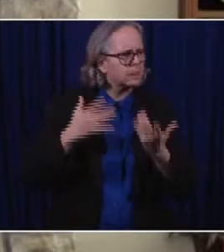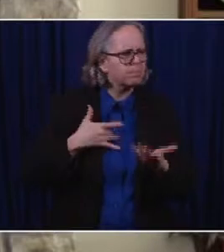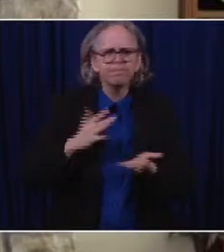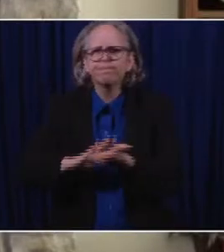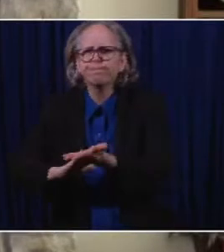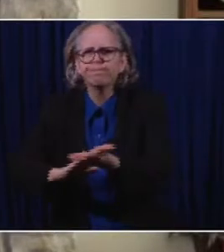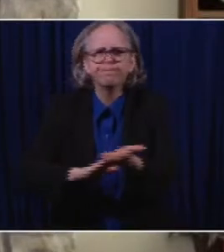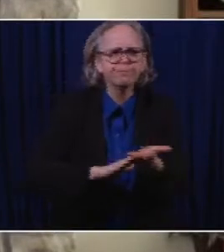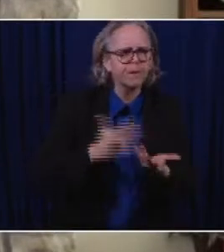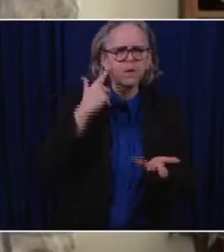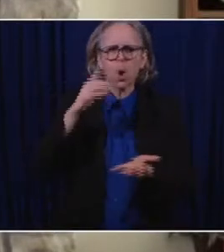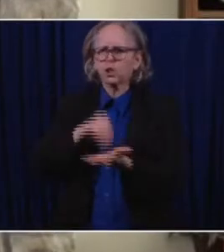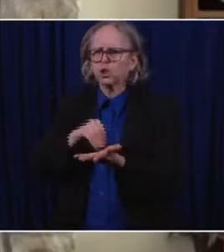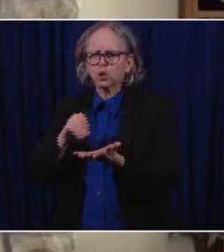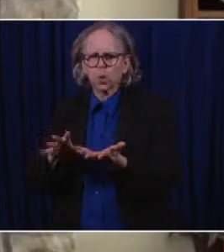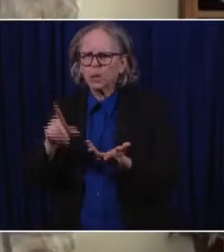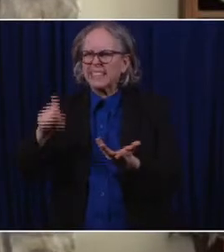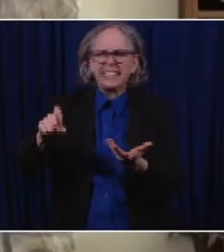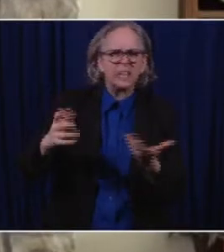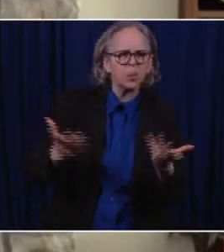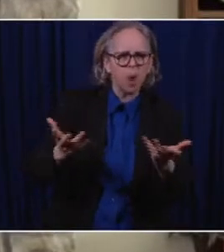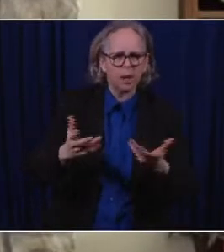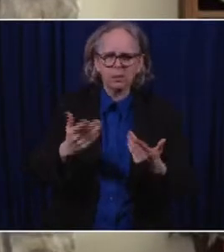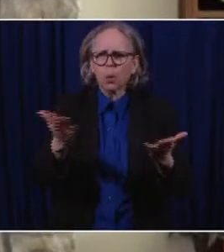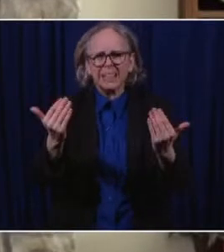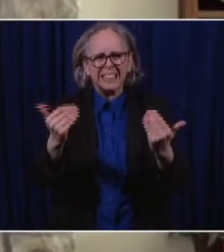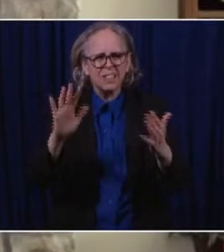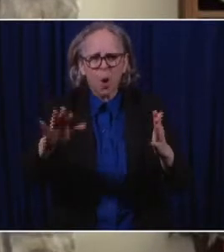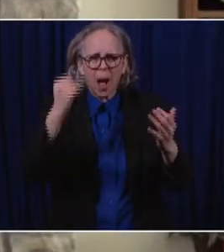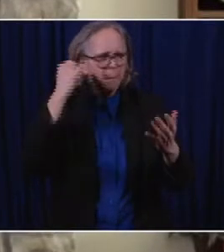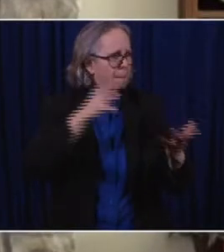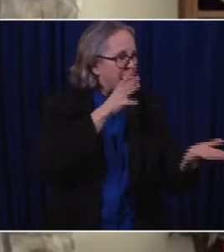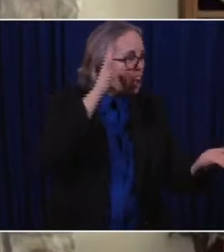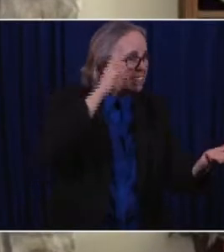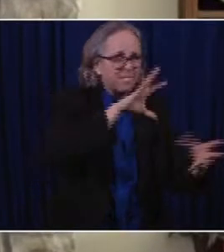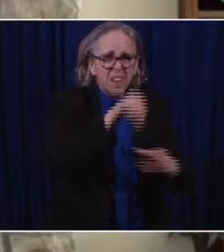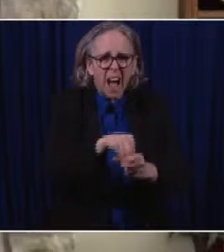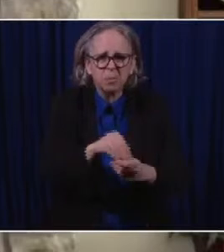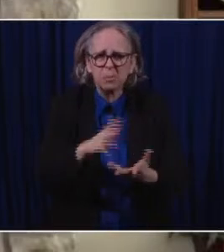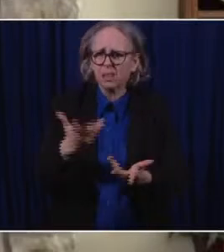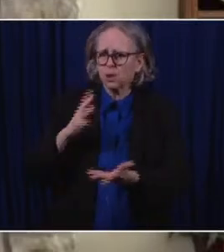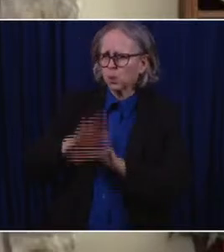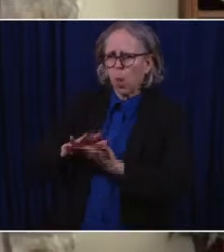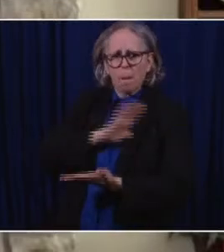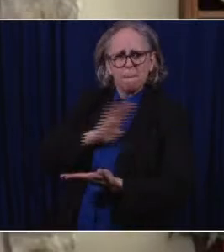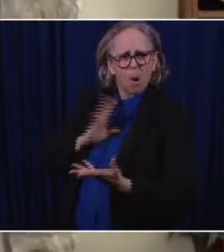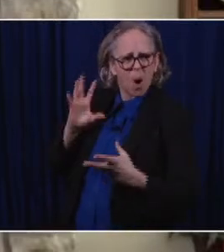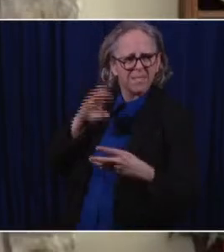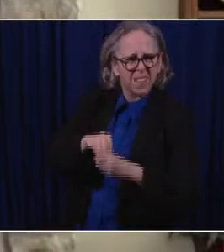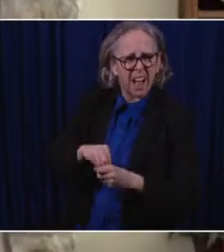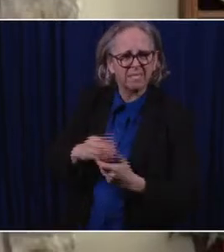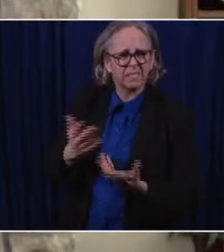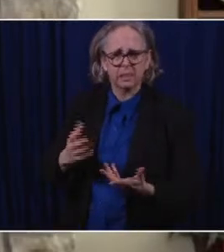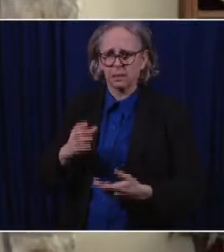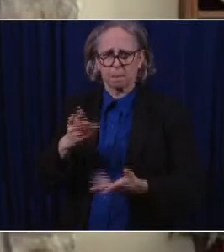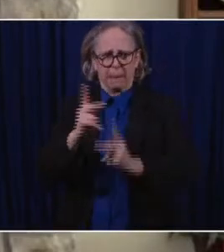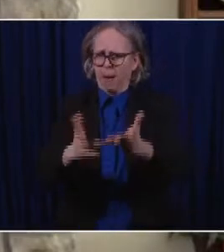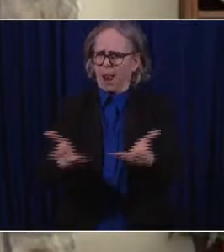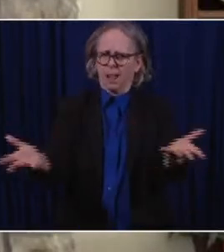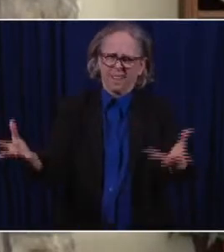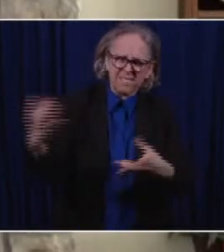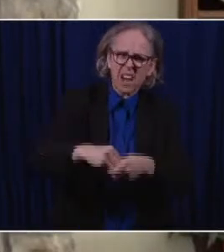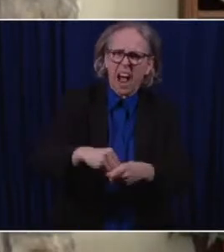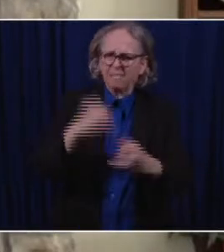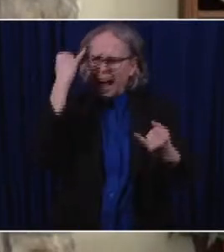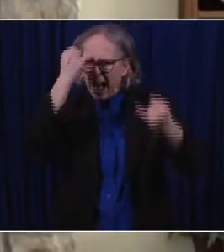for parents to be involved, citizens to be involved, school boards, have these discussions about what is really